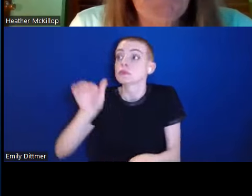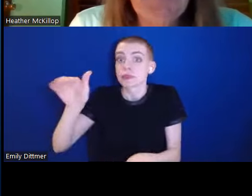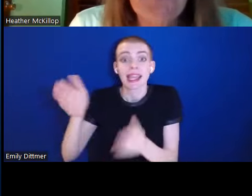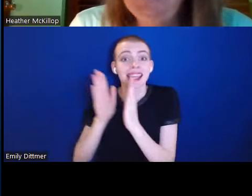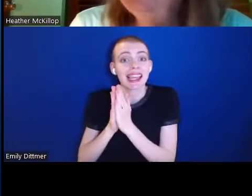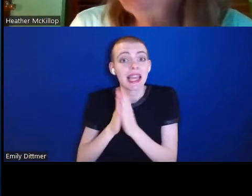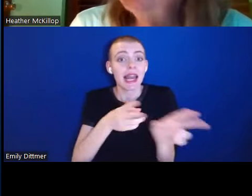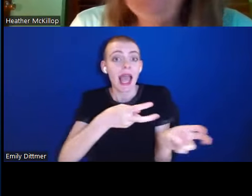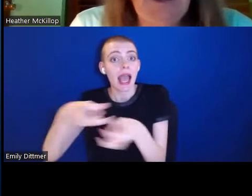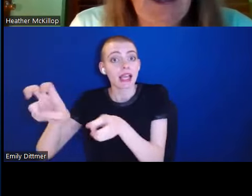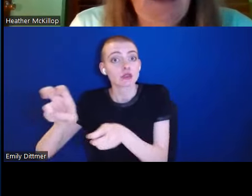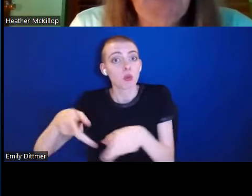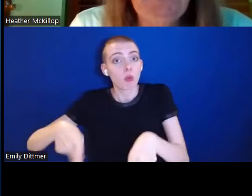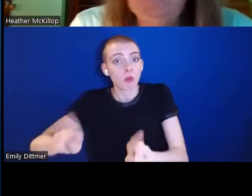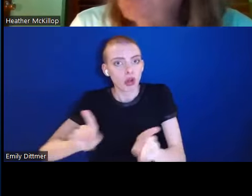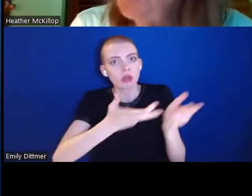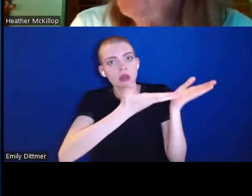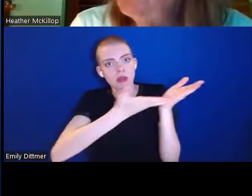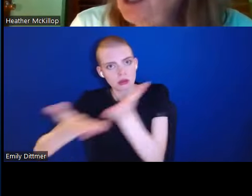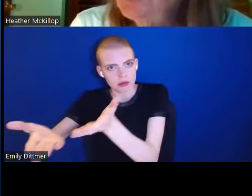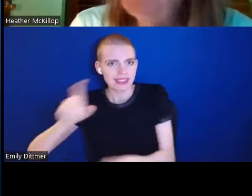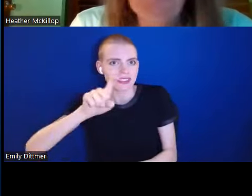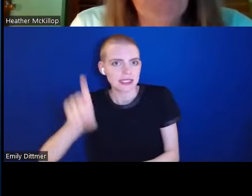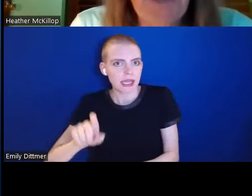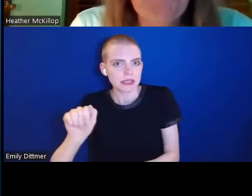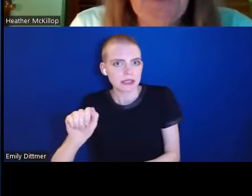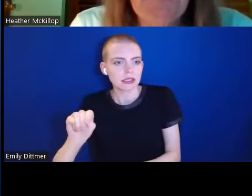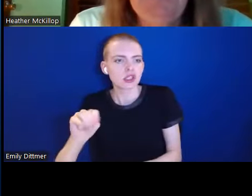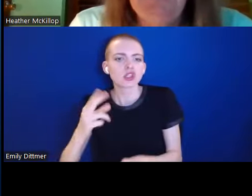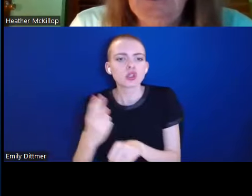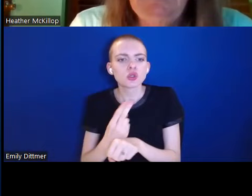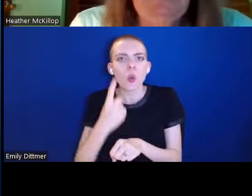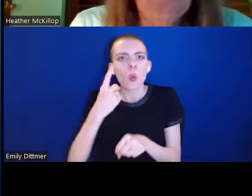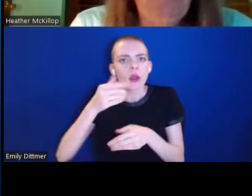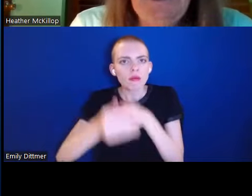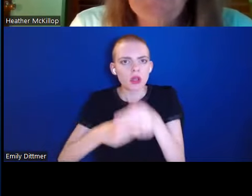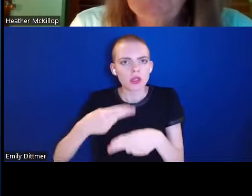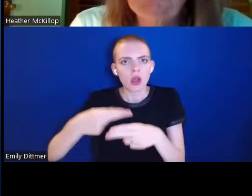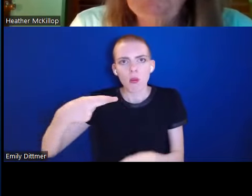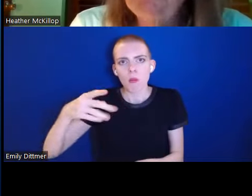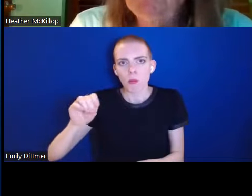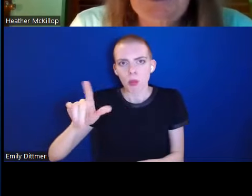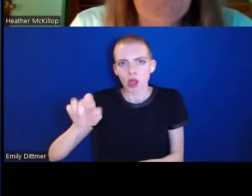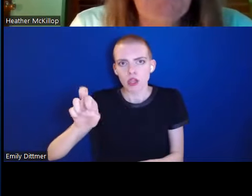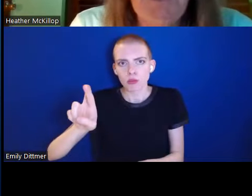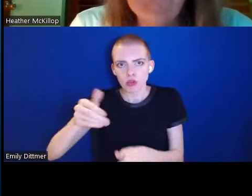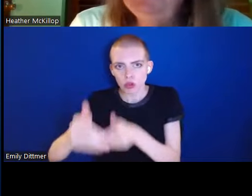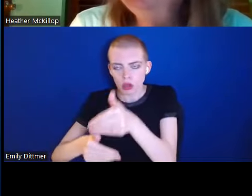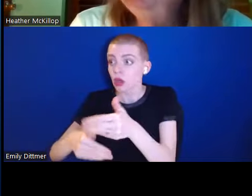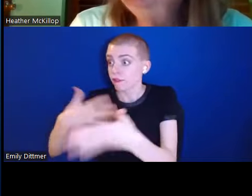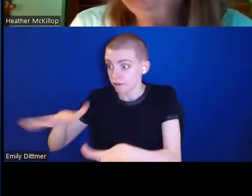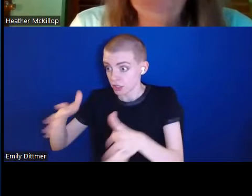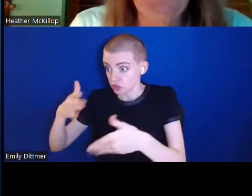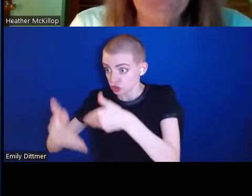it professionally at Texas A&M using the modern polymer process, and we later returned it to Belize, where it's